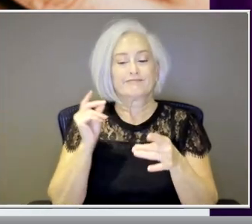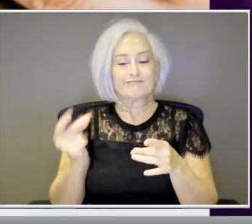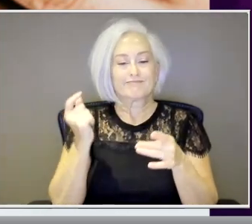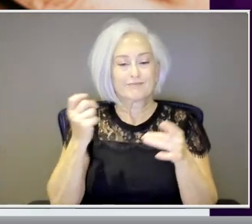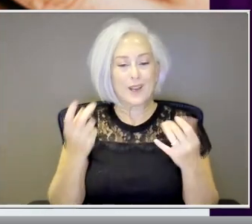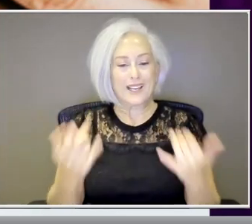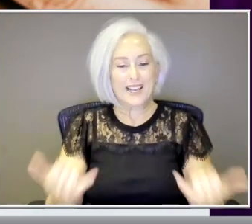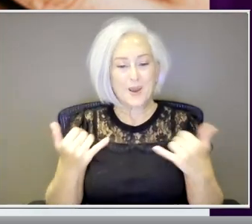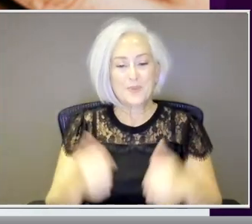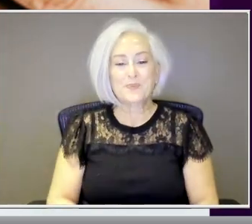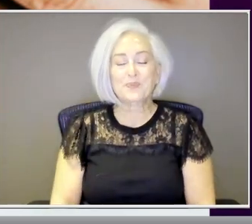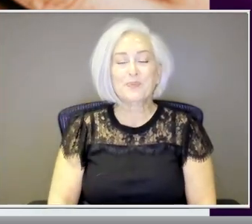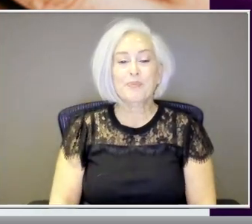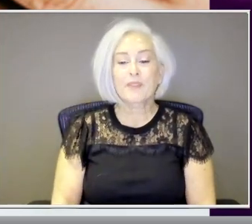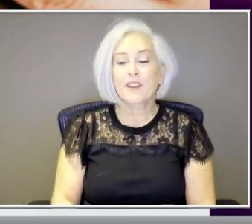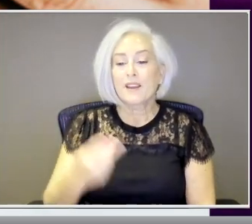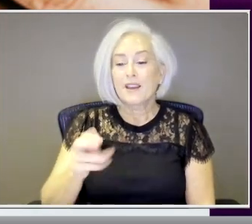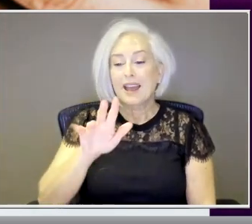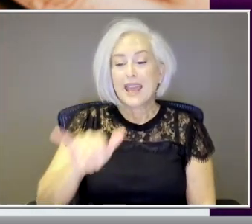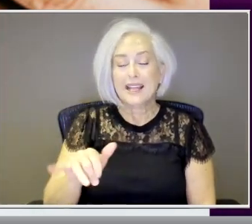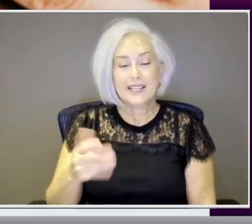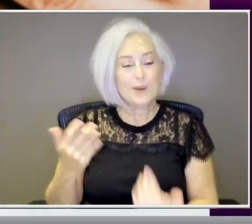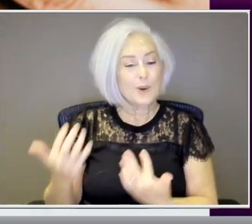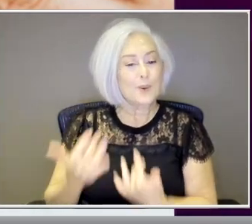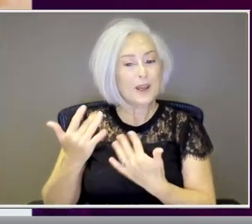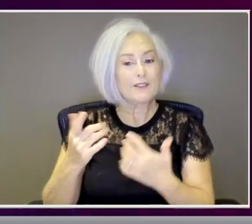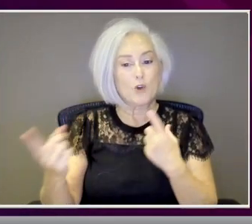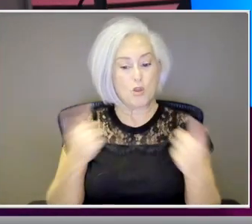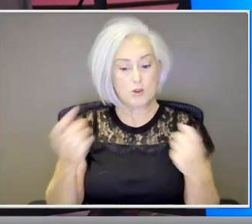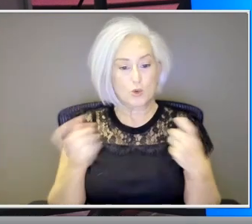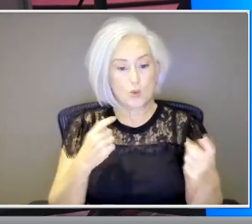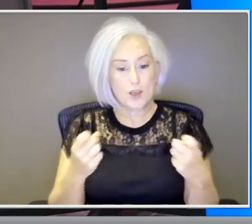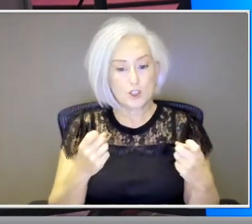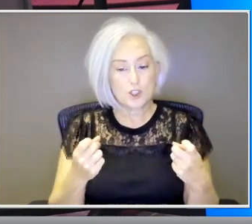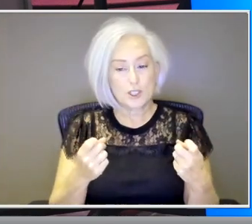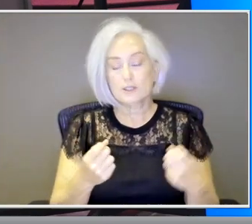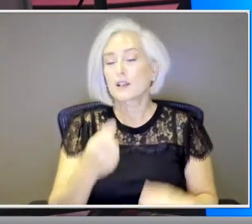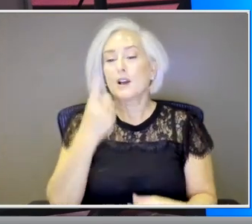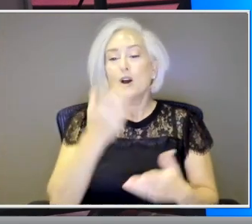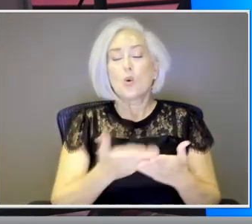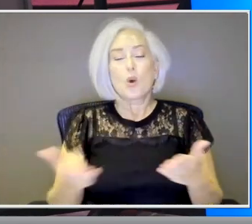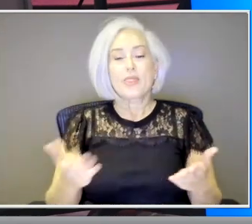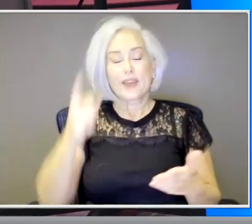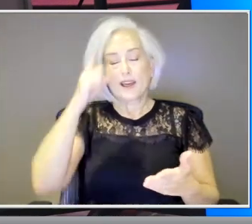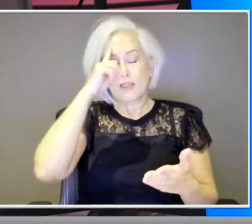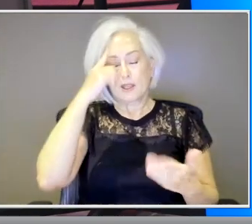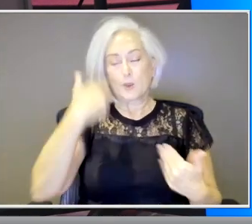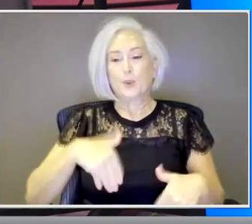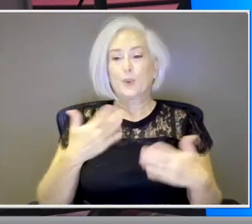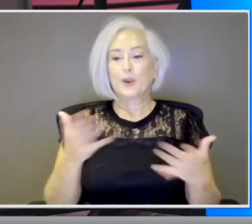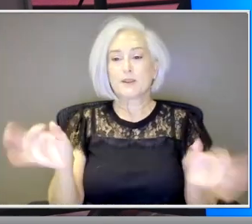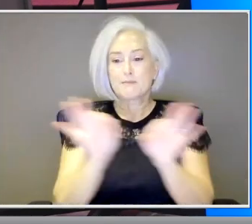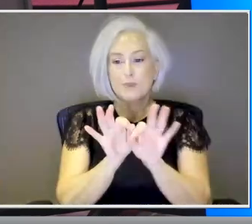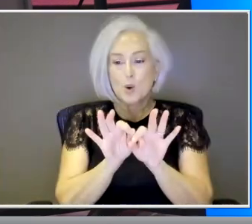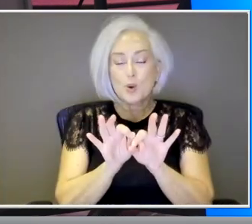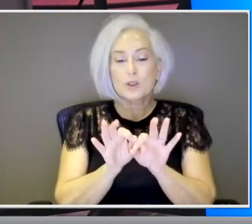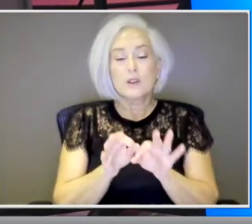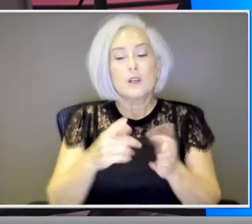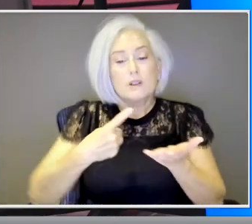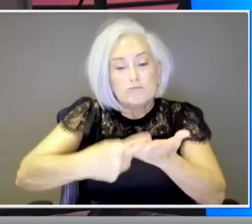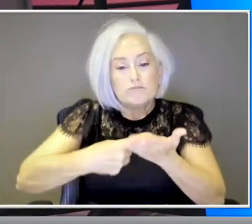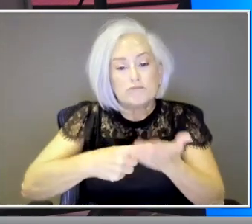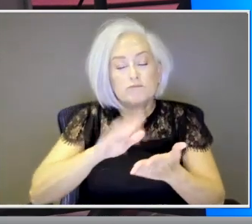Haley, while we give a moment for those questions to start coming in, one thing that I think strikes everybody is when we talked about your